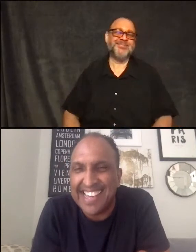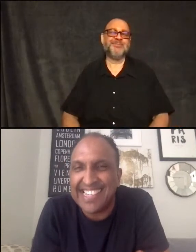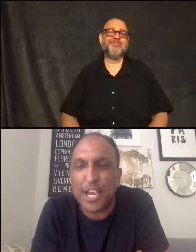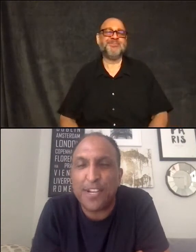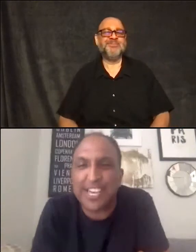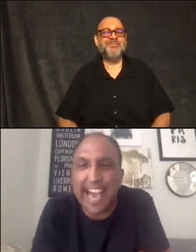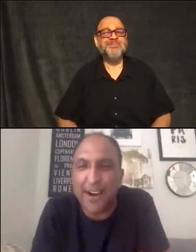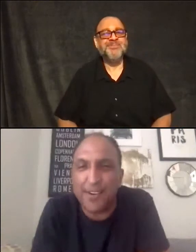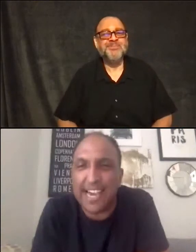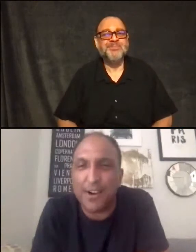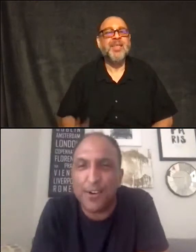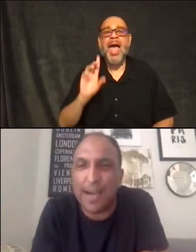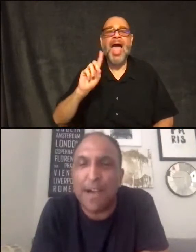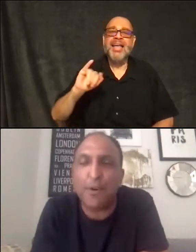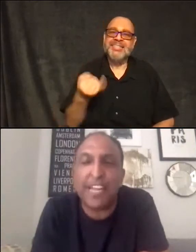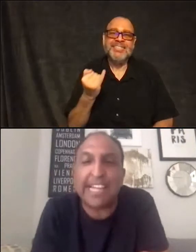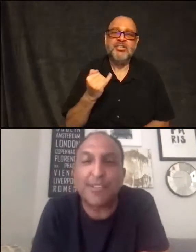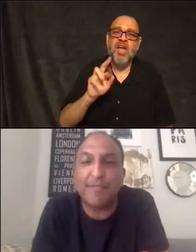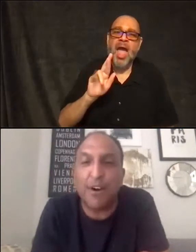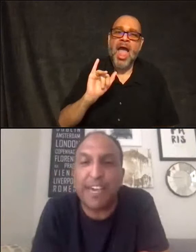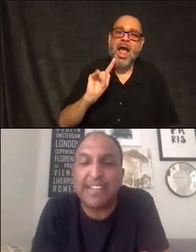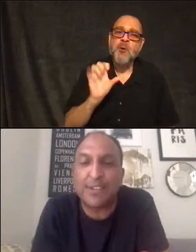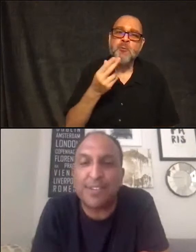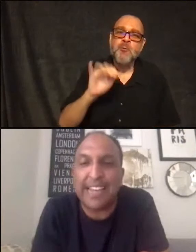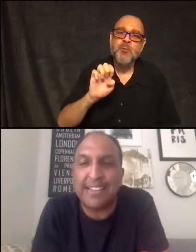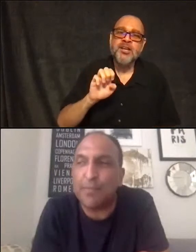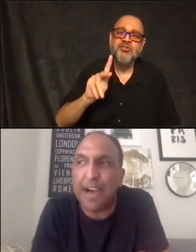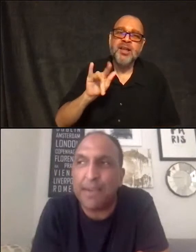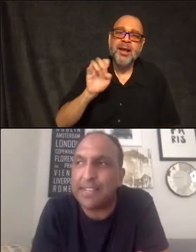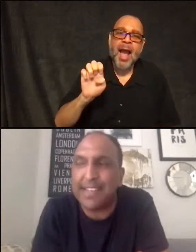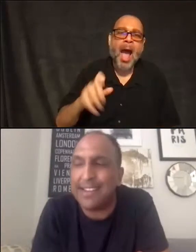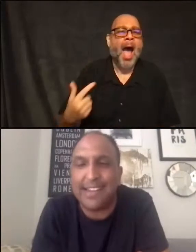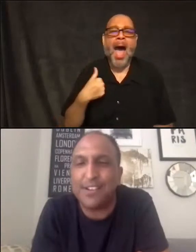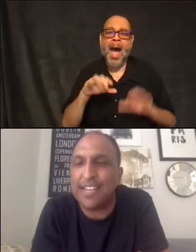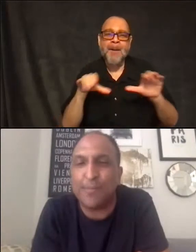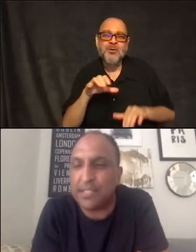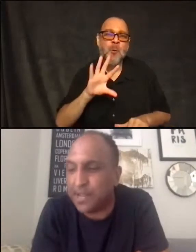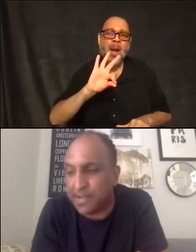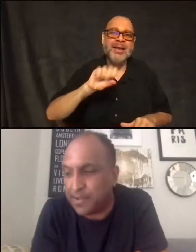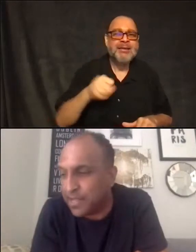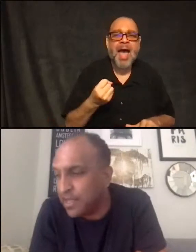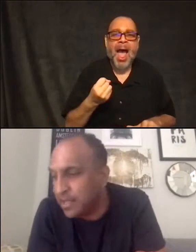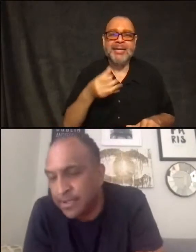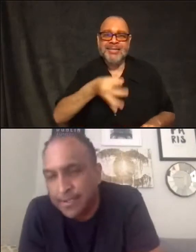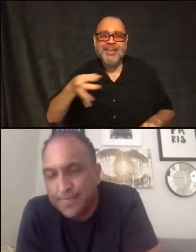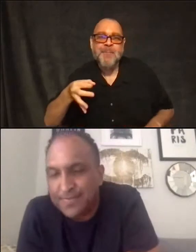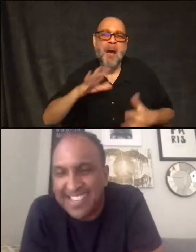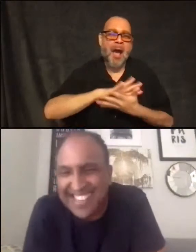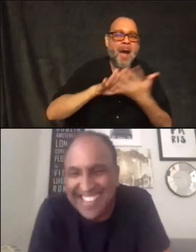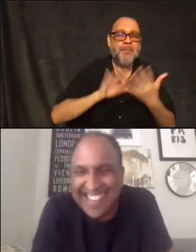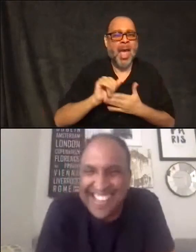Yeah, DJ Rich Cacao. You got a whole. I'm going Hector Lavoe into 90s hip hop. No. Ain't nobody spinning